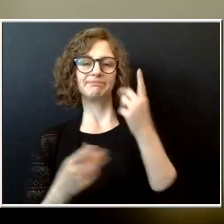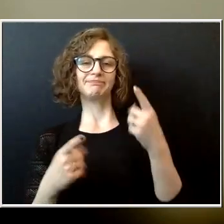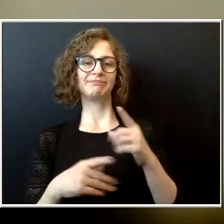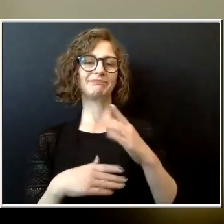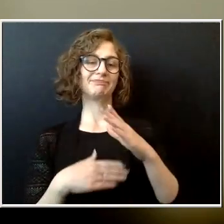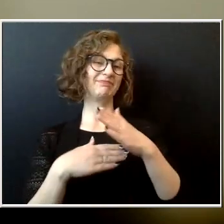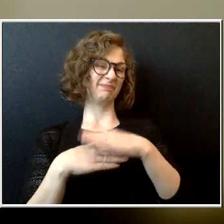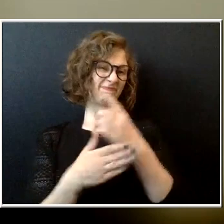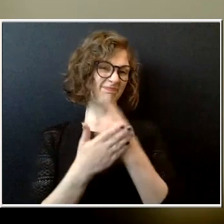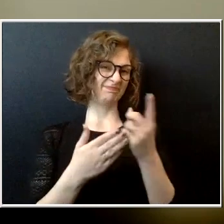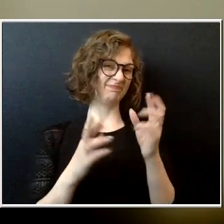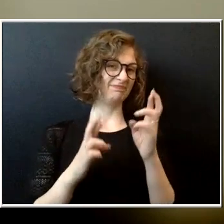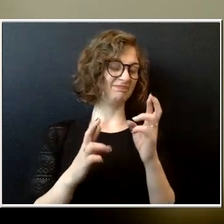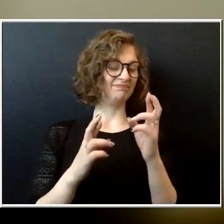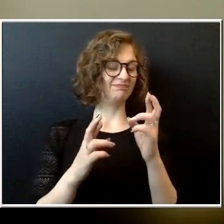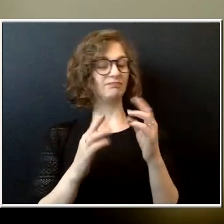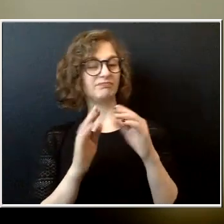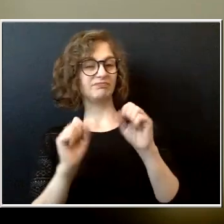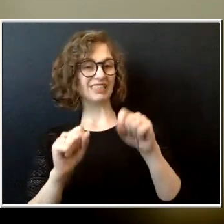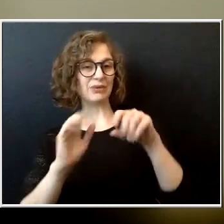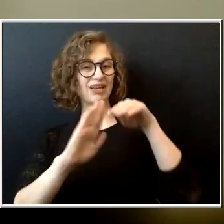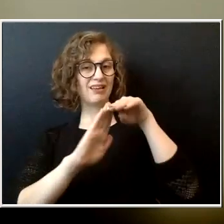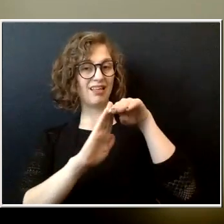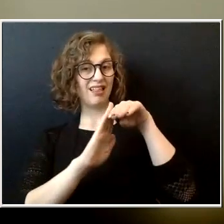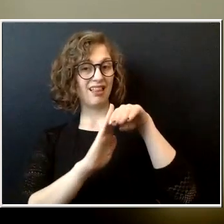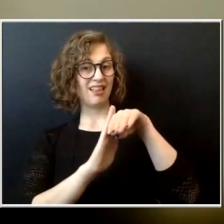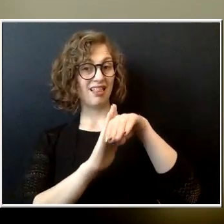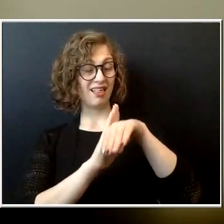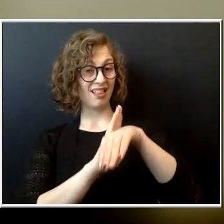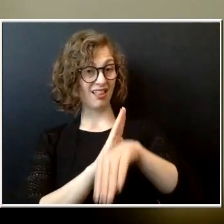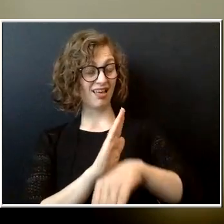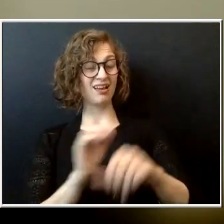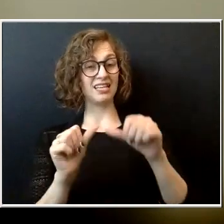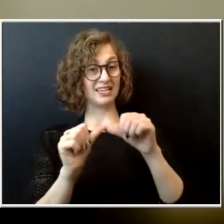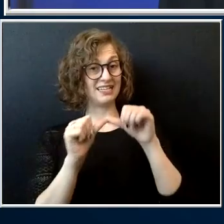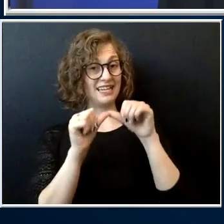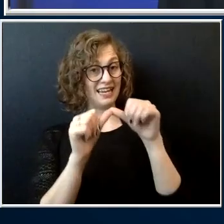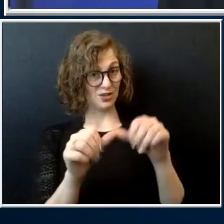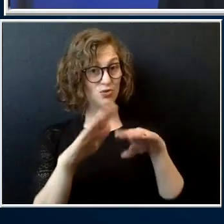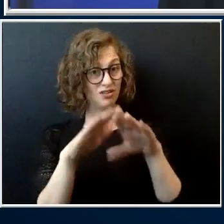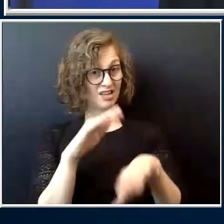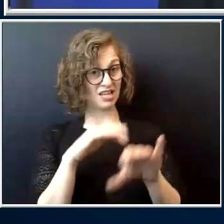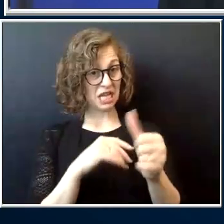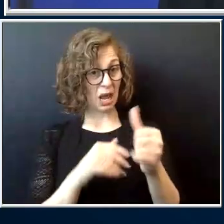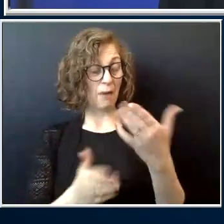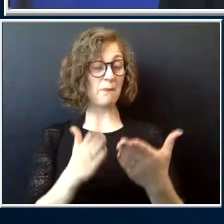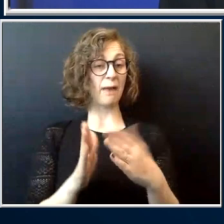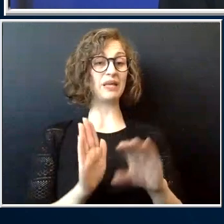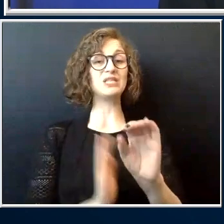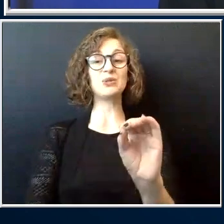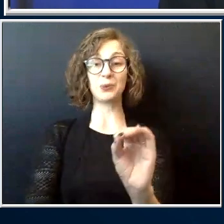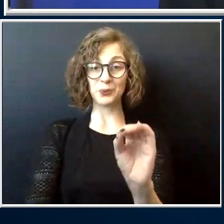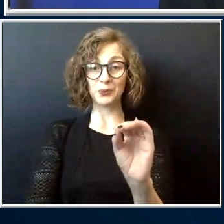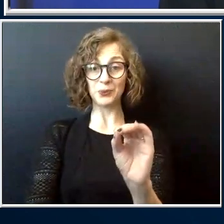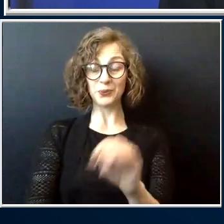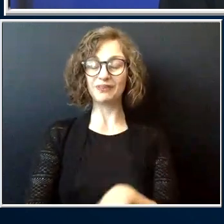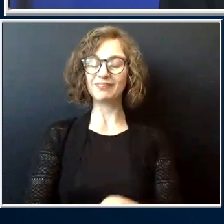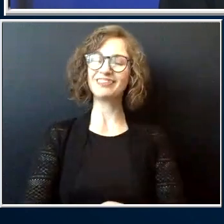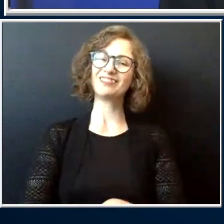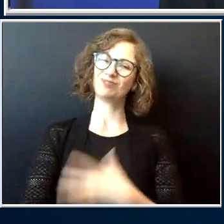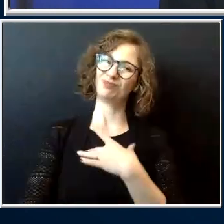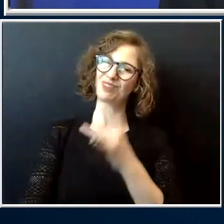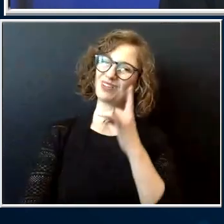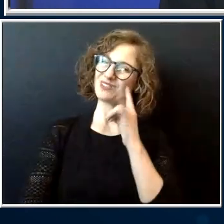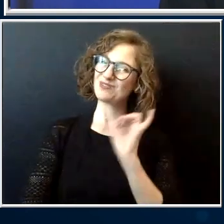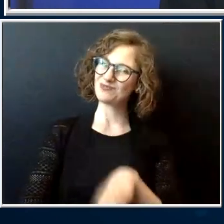get a trend going down to continue in those single digits and maybe even down to 0. Well, we like the sound of that. So, Hawk, we've